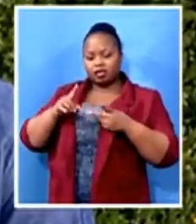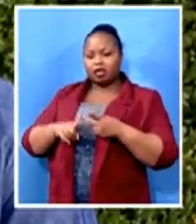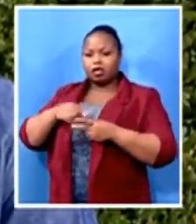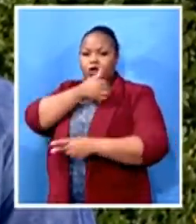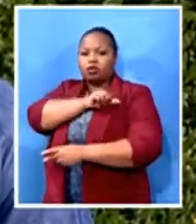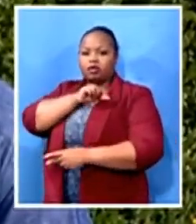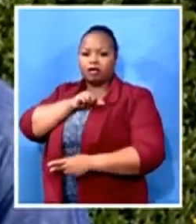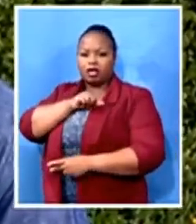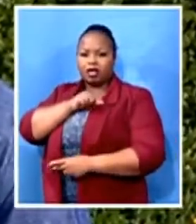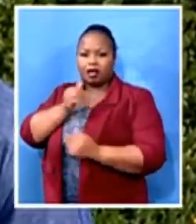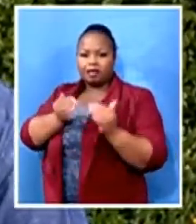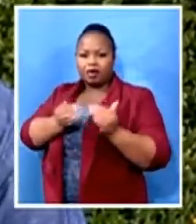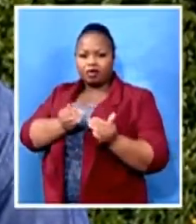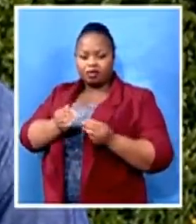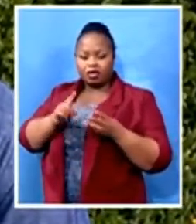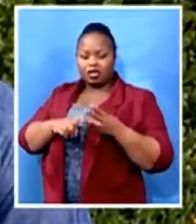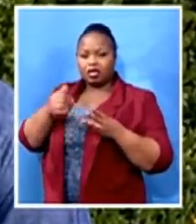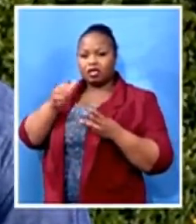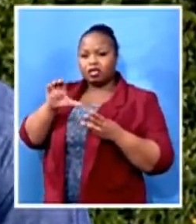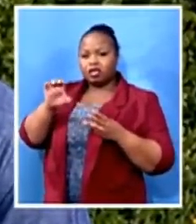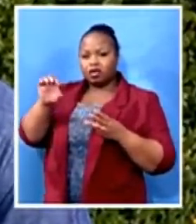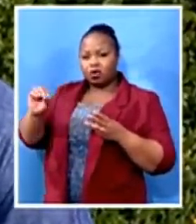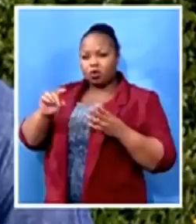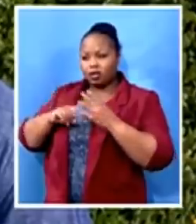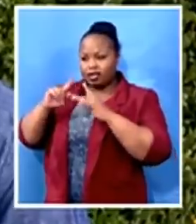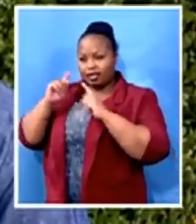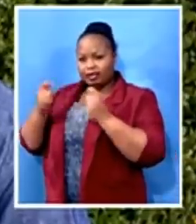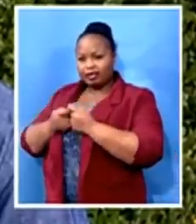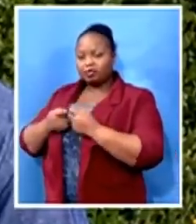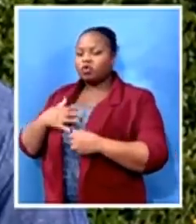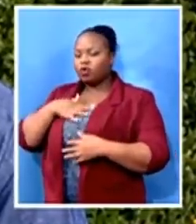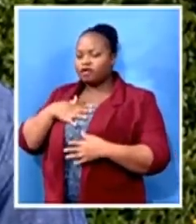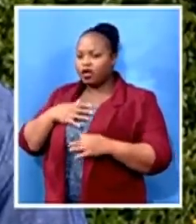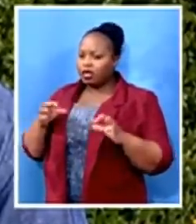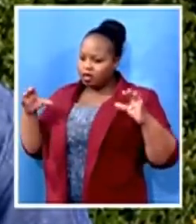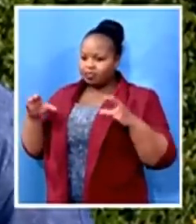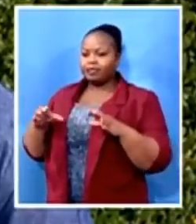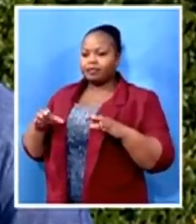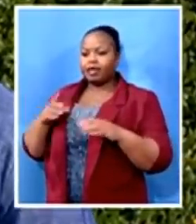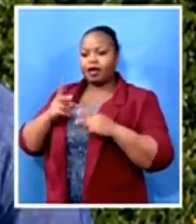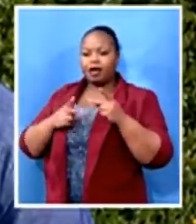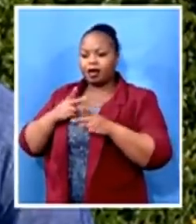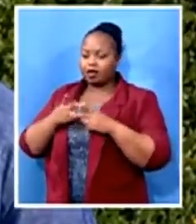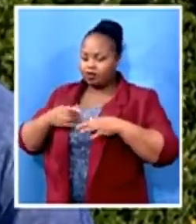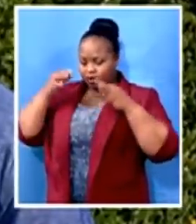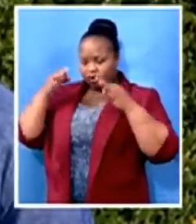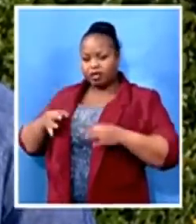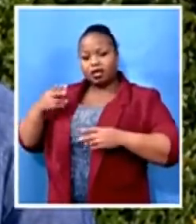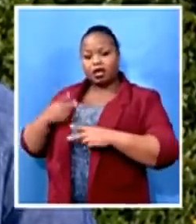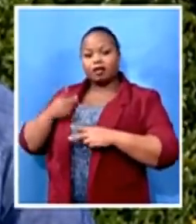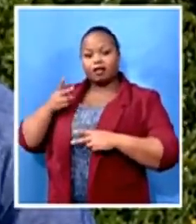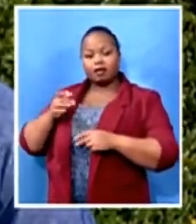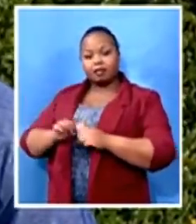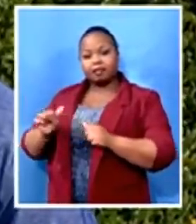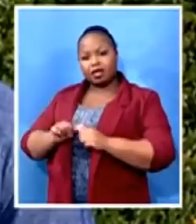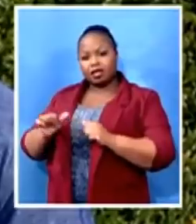and the team. We felt that let's bring them together back again, and then the decision was that let's move out of court. There's no need for